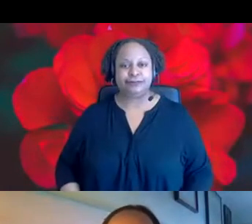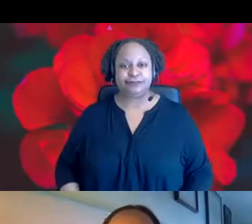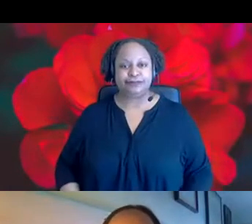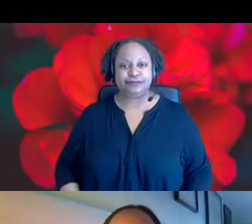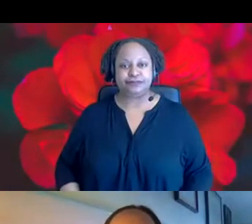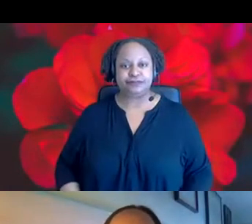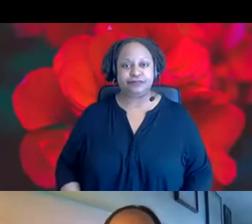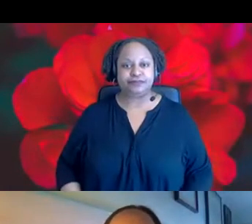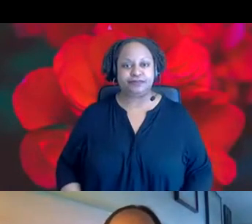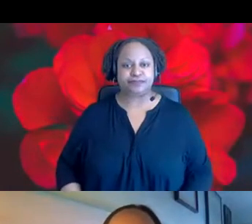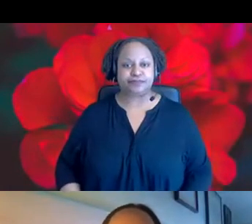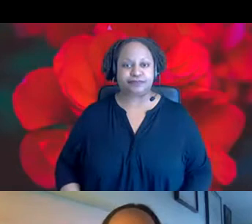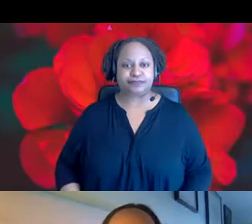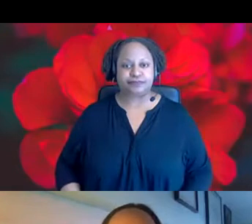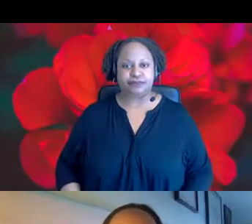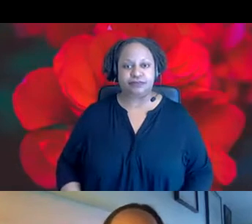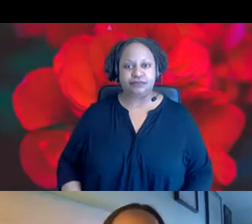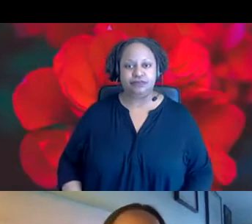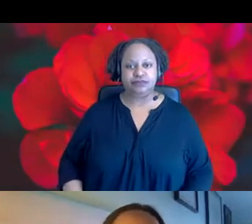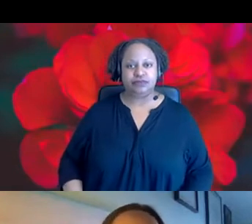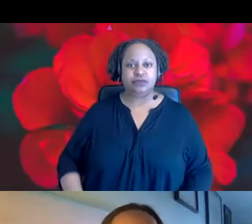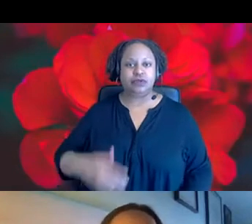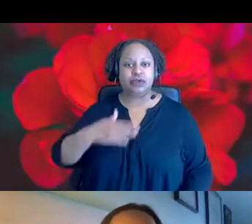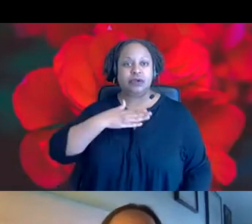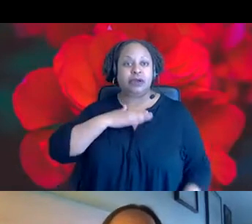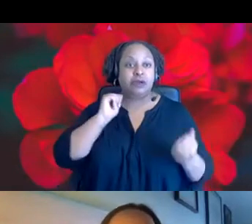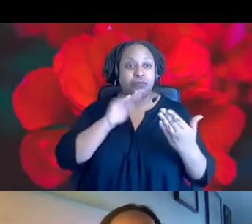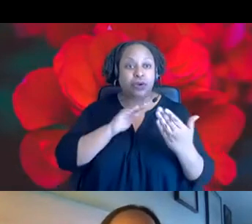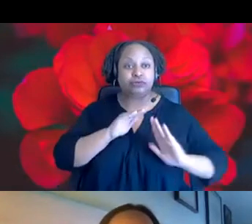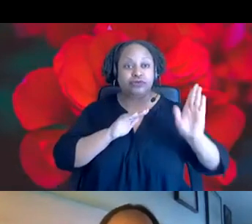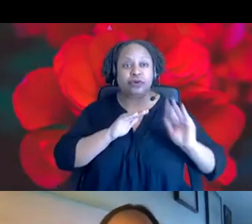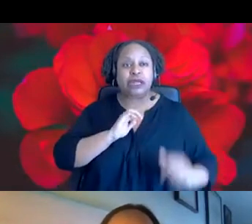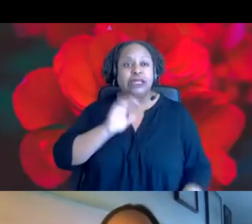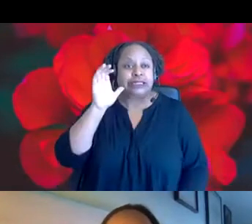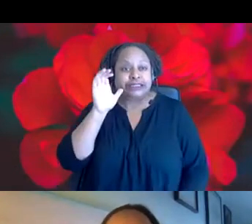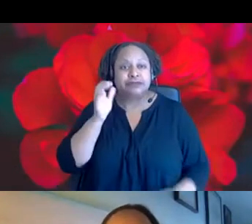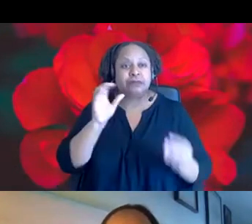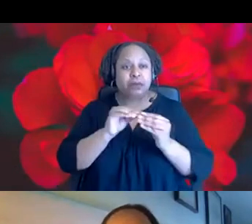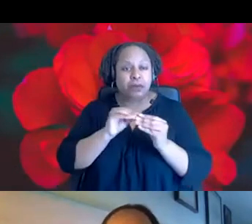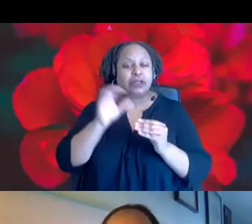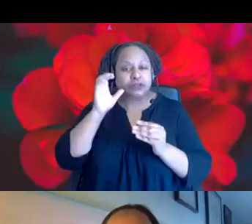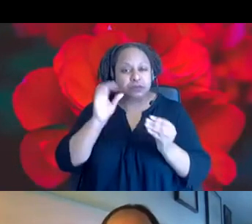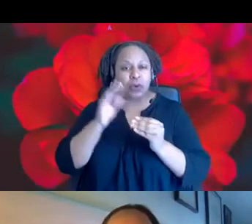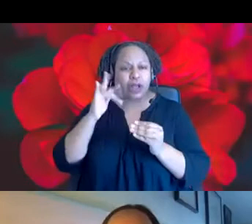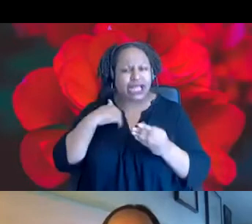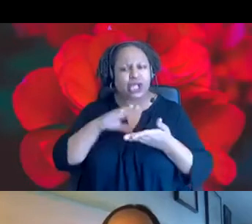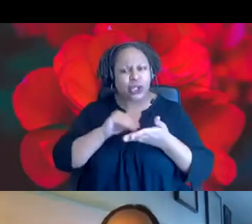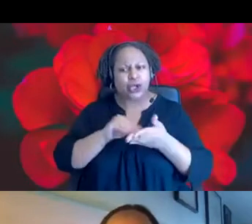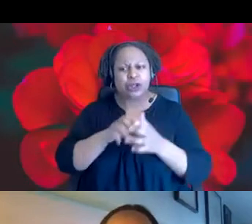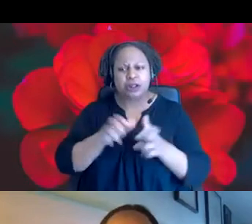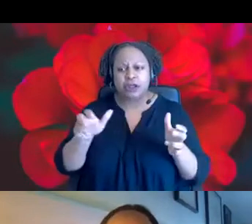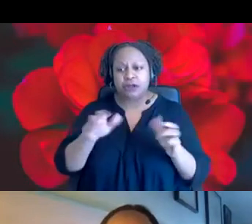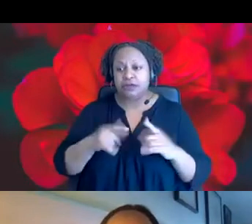my approach to begin with. And I did a lot more listening because I had a lot to learn. But